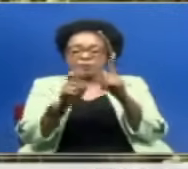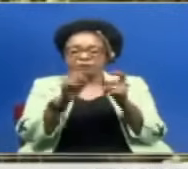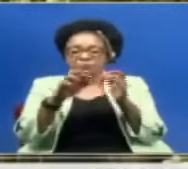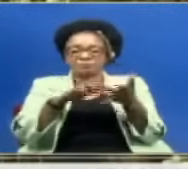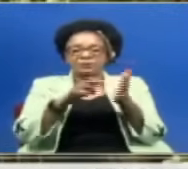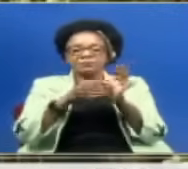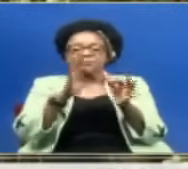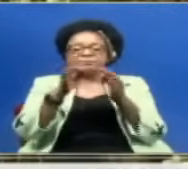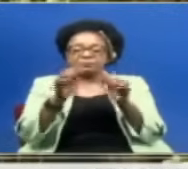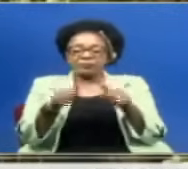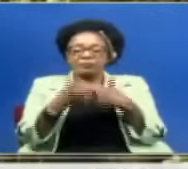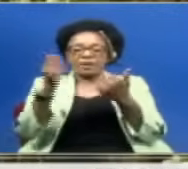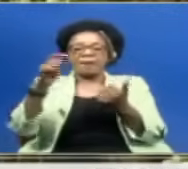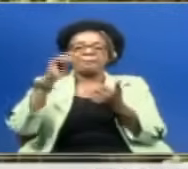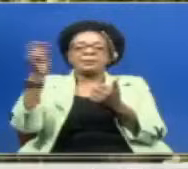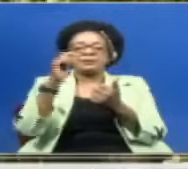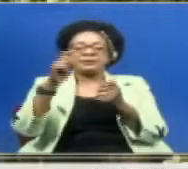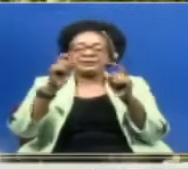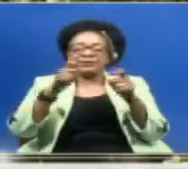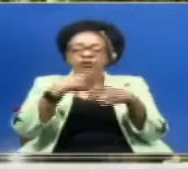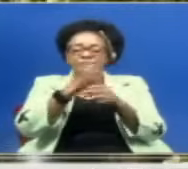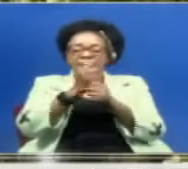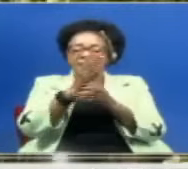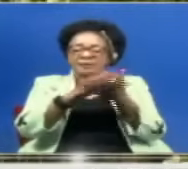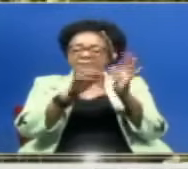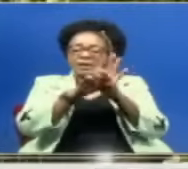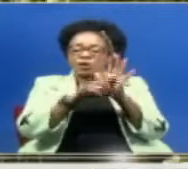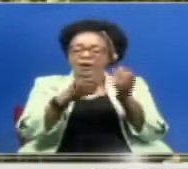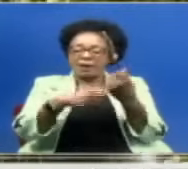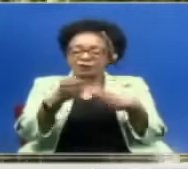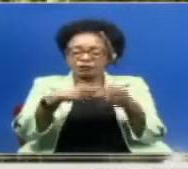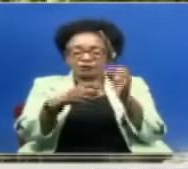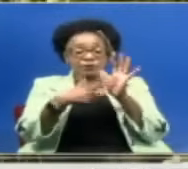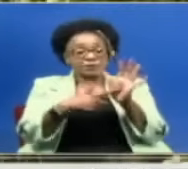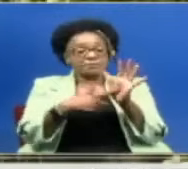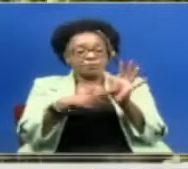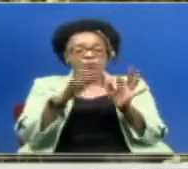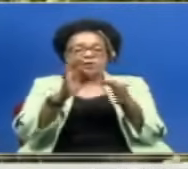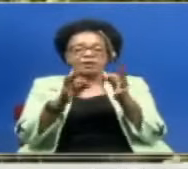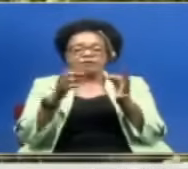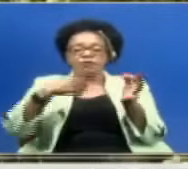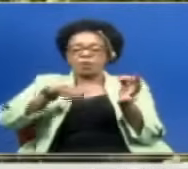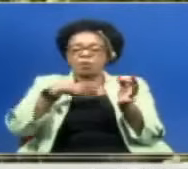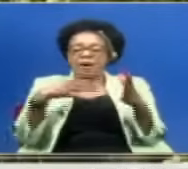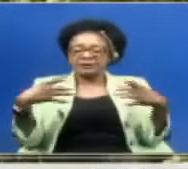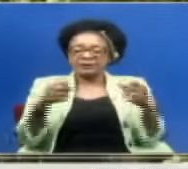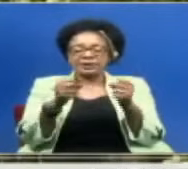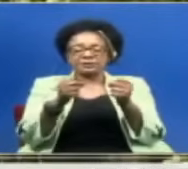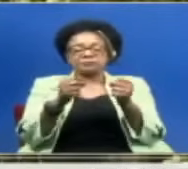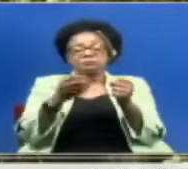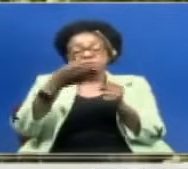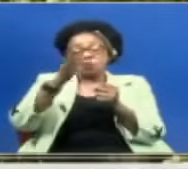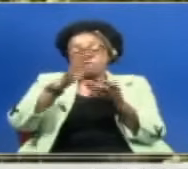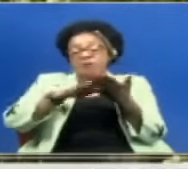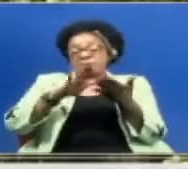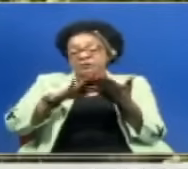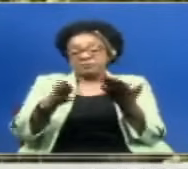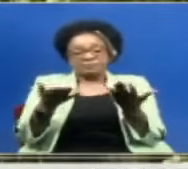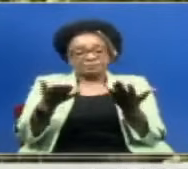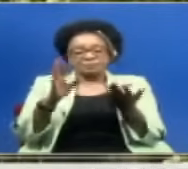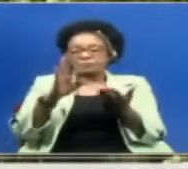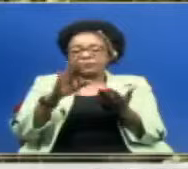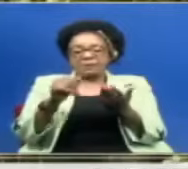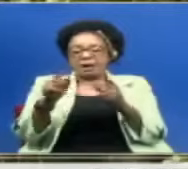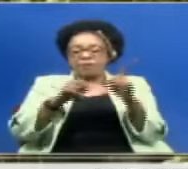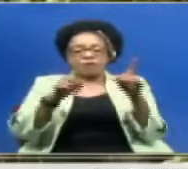president needed to make certain legal actions, so for example, if we were attacked, God forbid, by a foreign